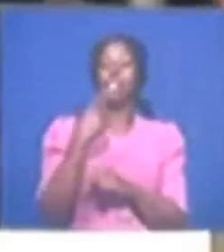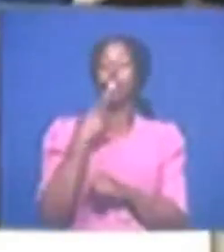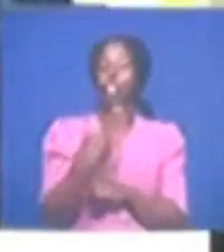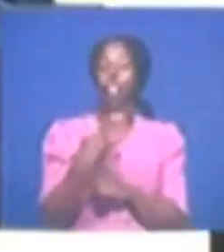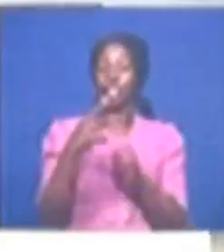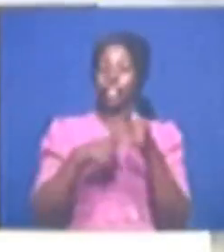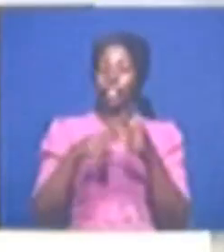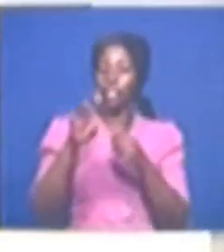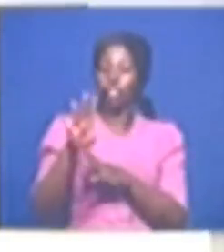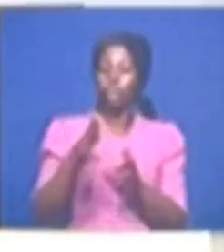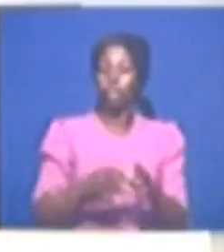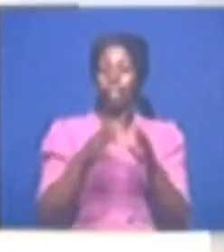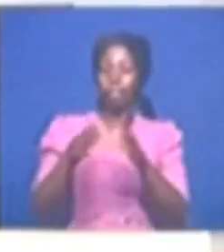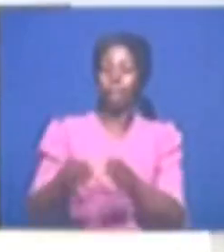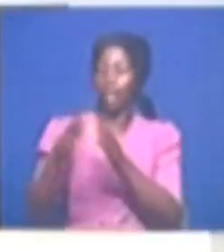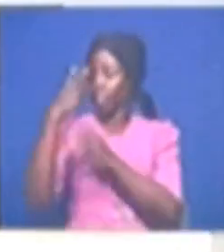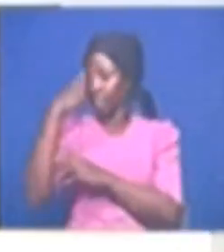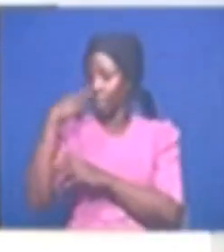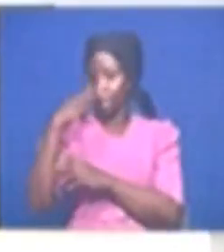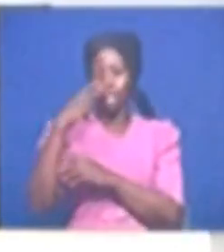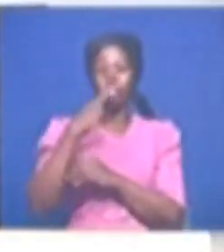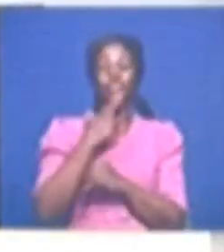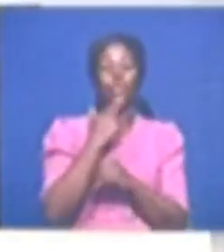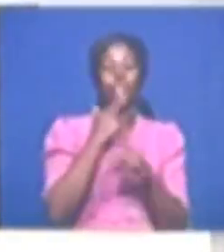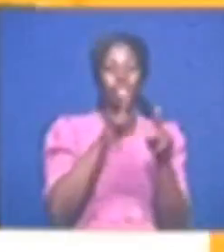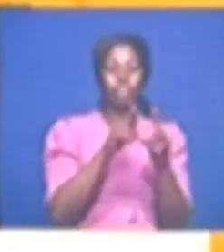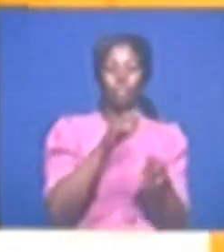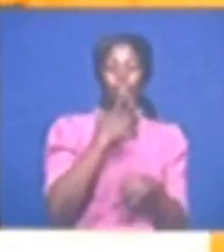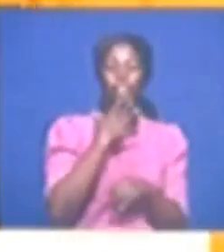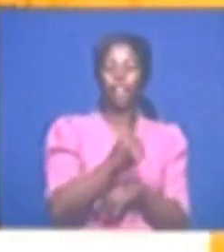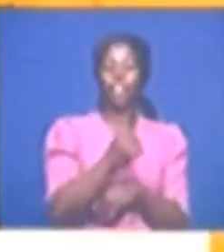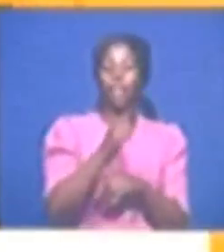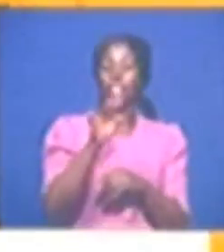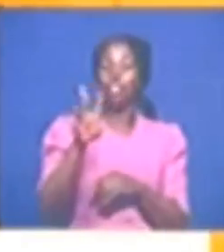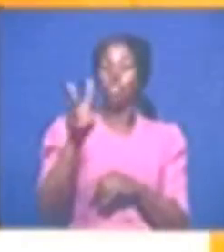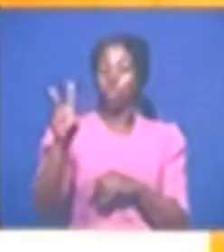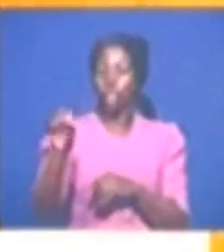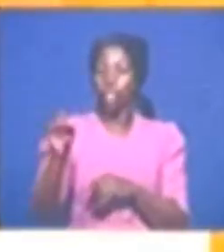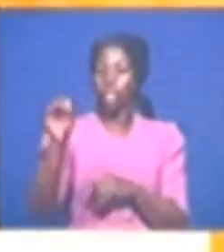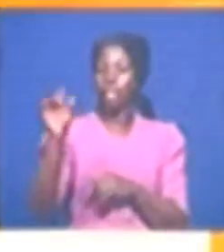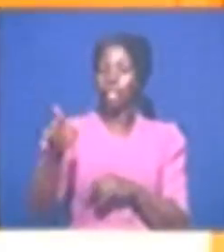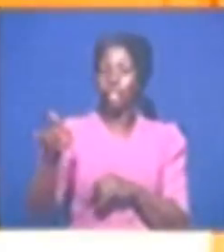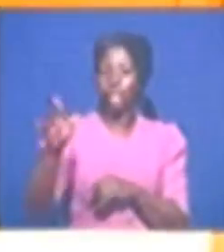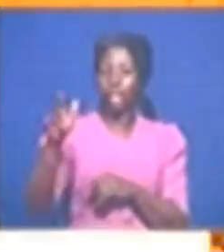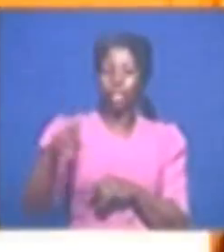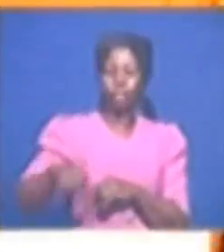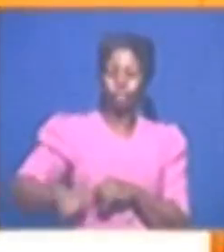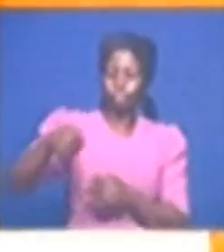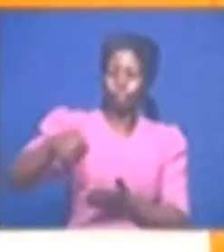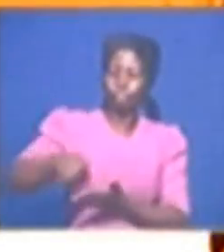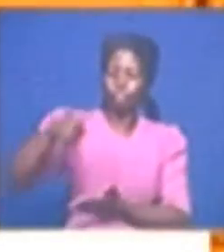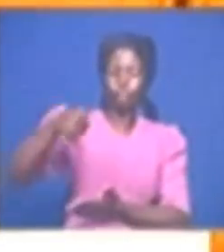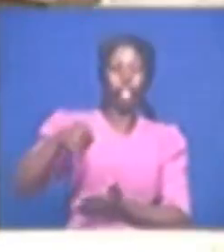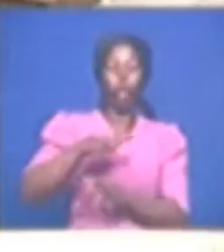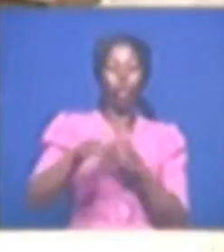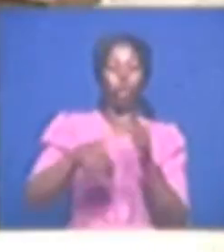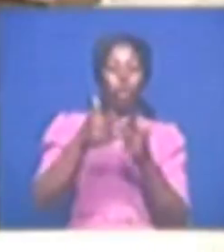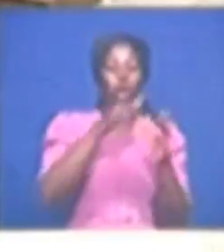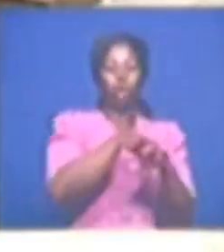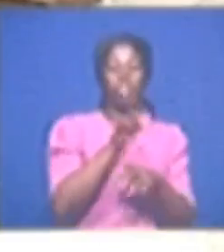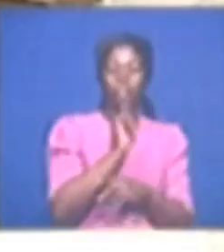1,474 bags of suspect sugar as well as 504 20-litre containers of cooking oil were recovered, leading to